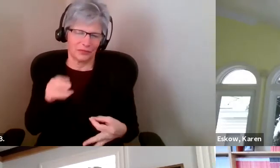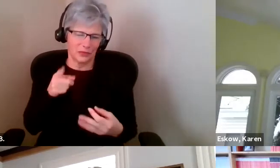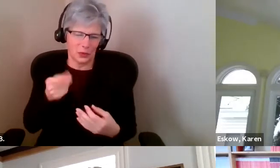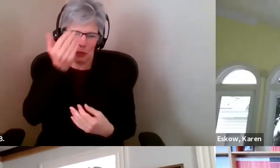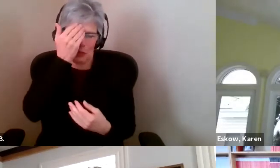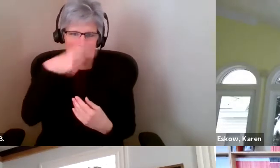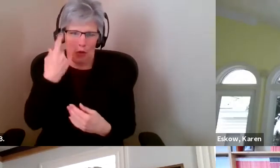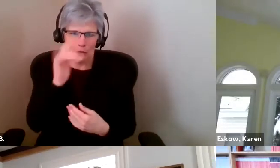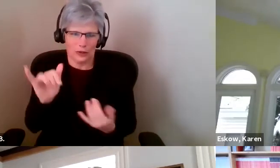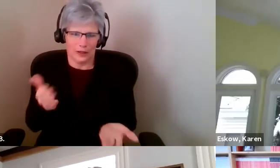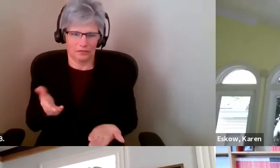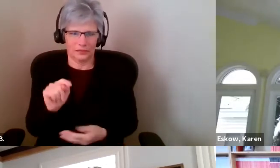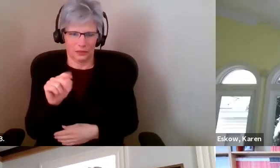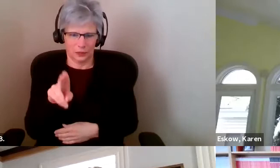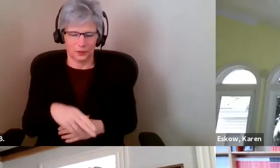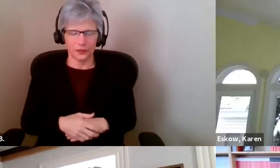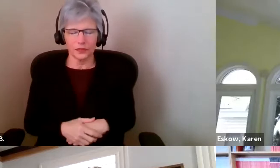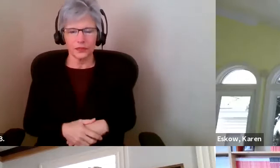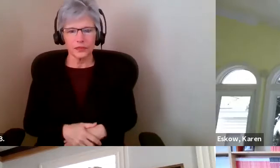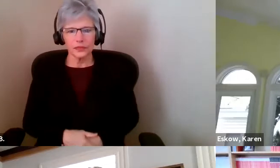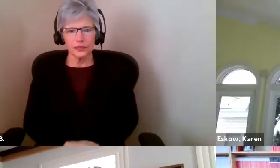So I want to